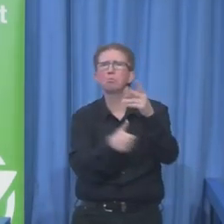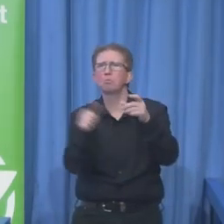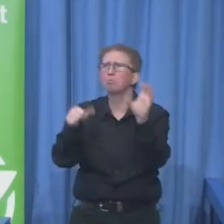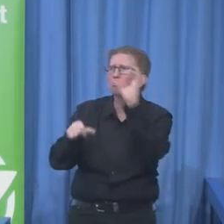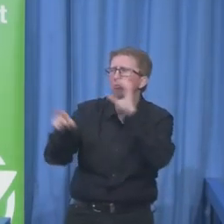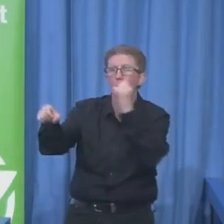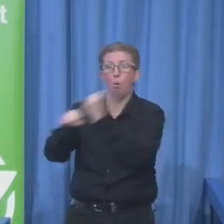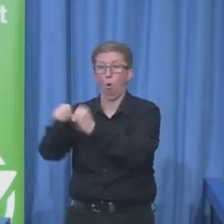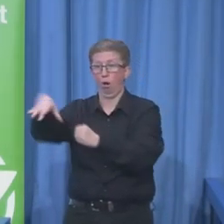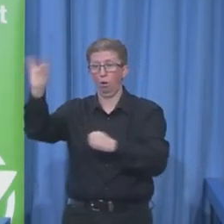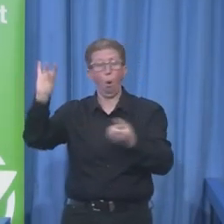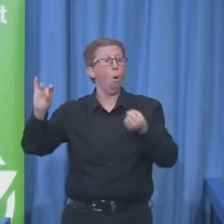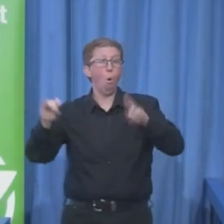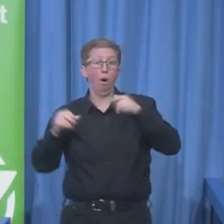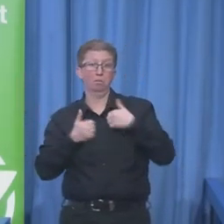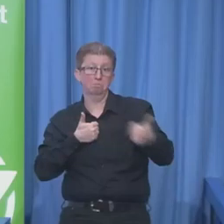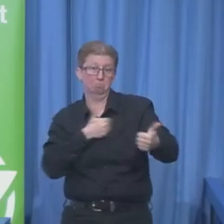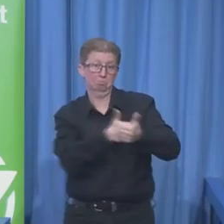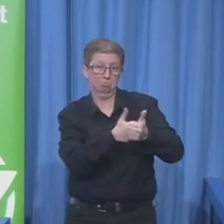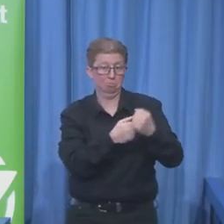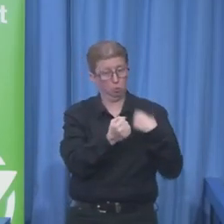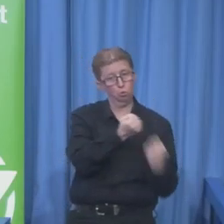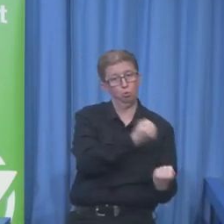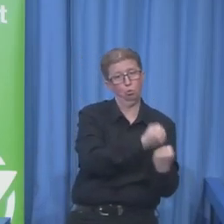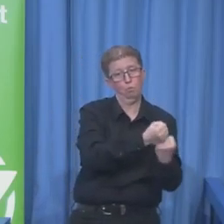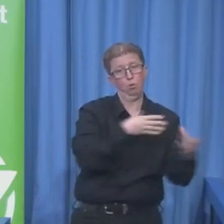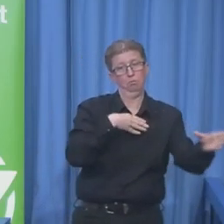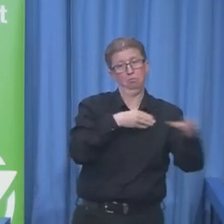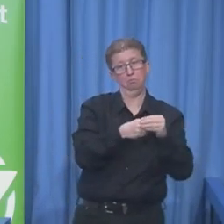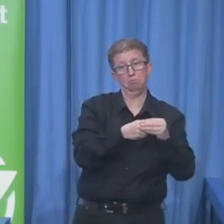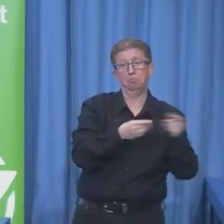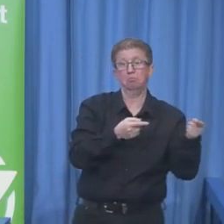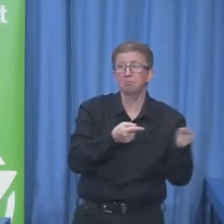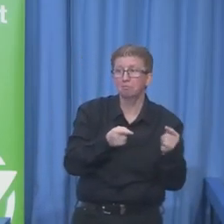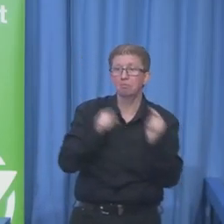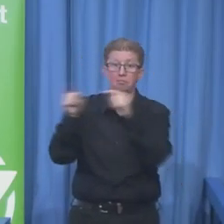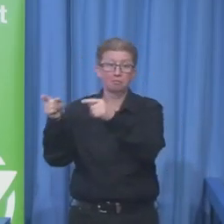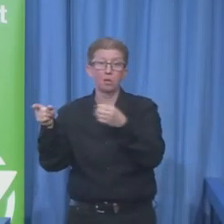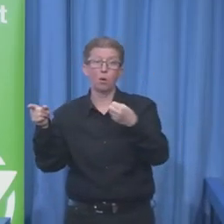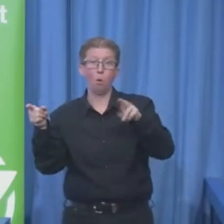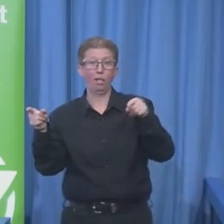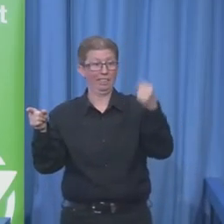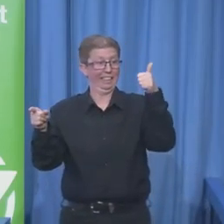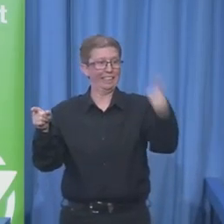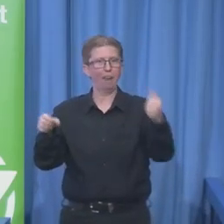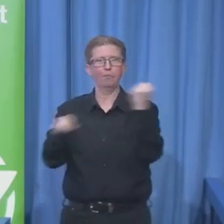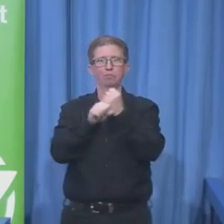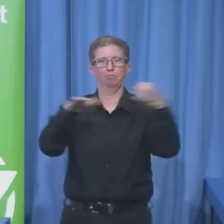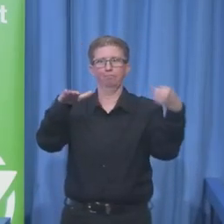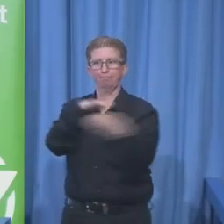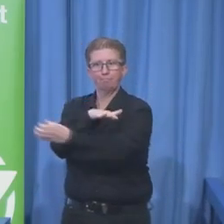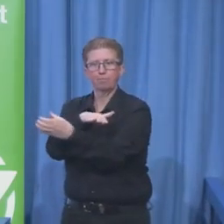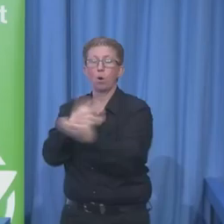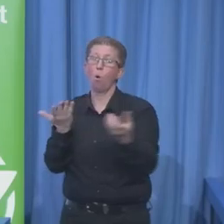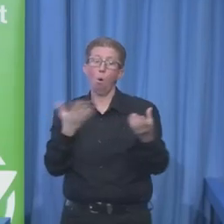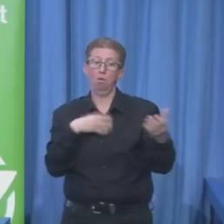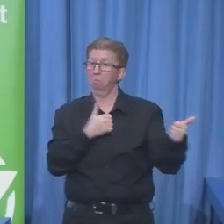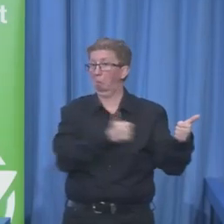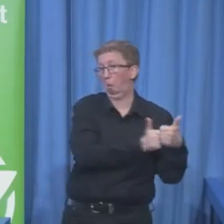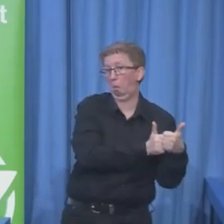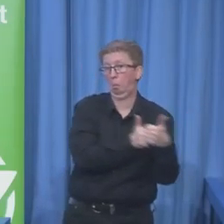regular employment, so far all of them part-time. And the staff from our service center assists them